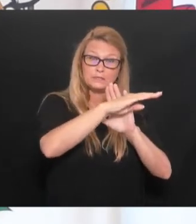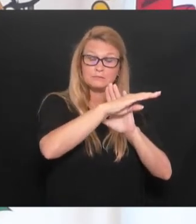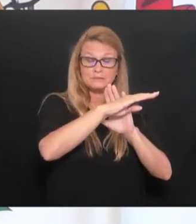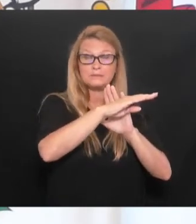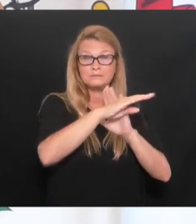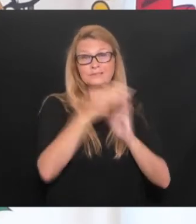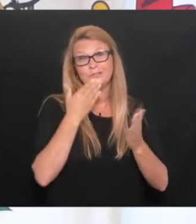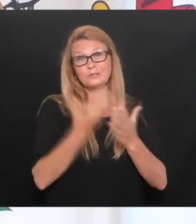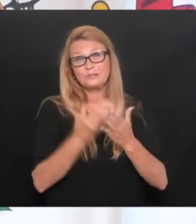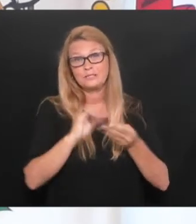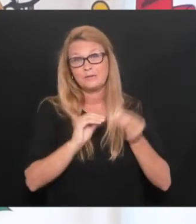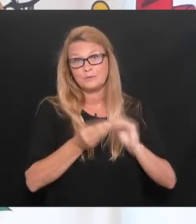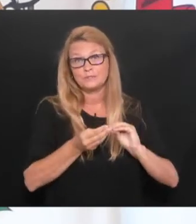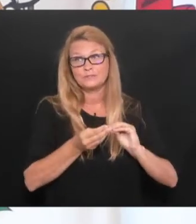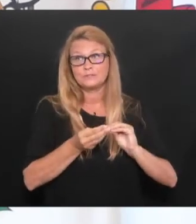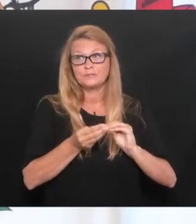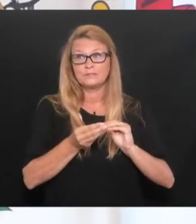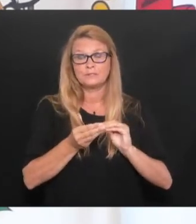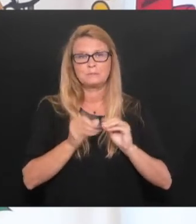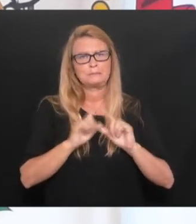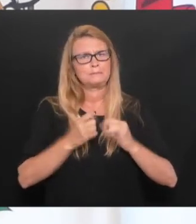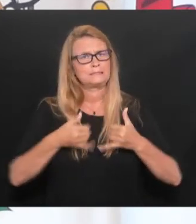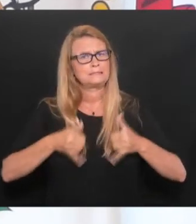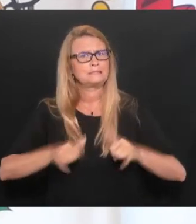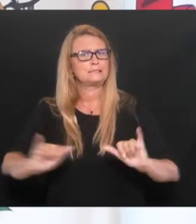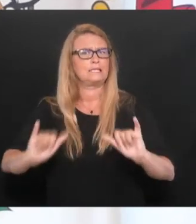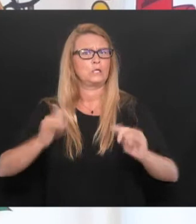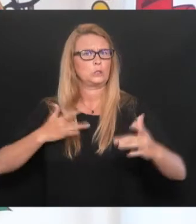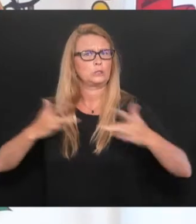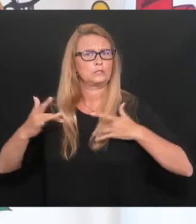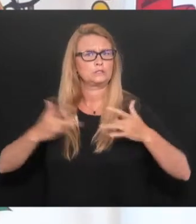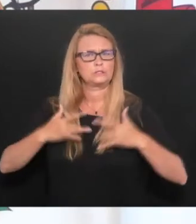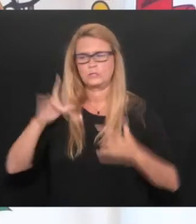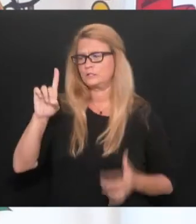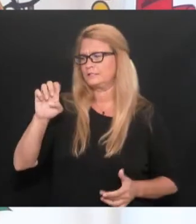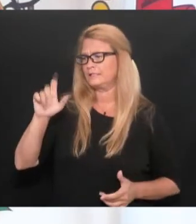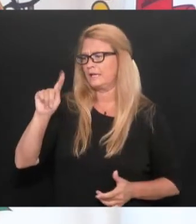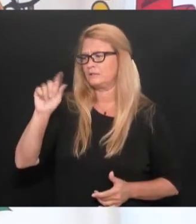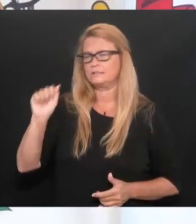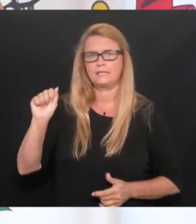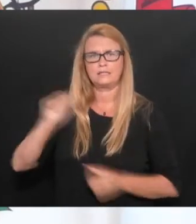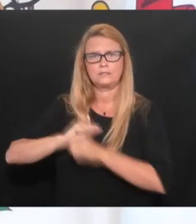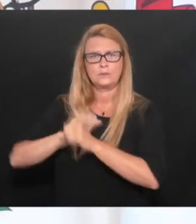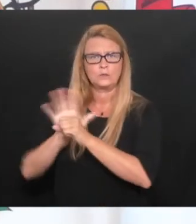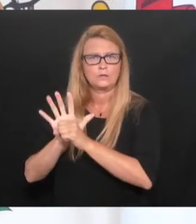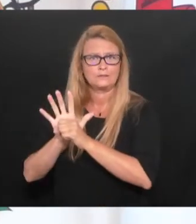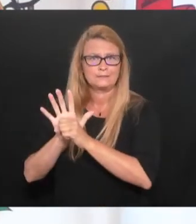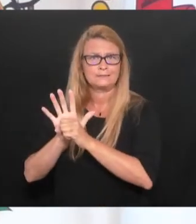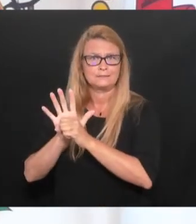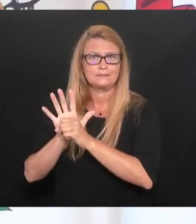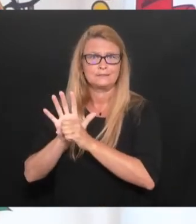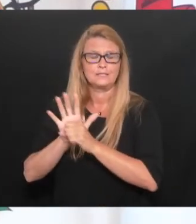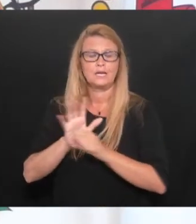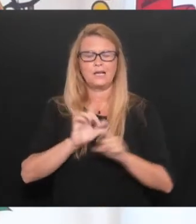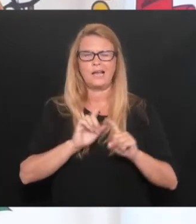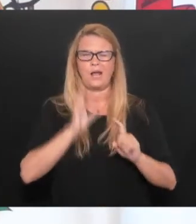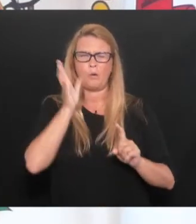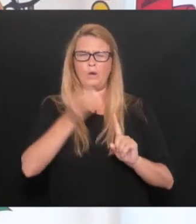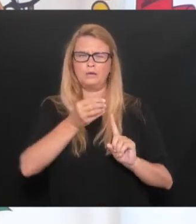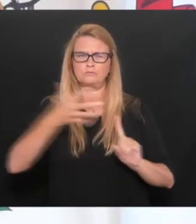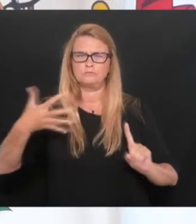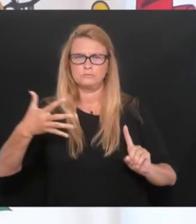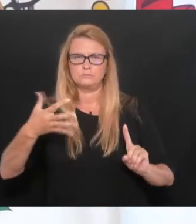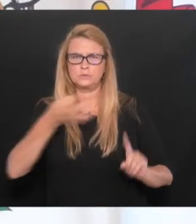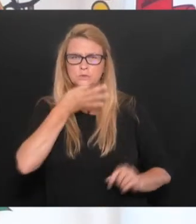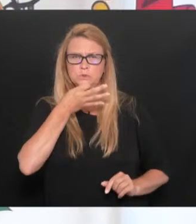good way. We're very concerned about this Delta variant, and I'll get into that in just a second. But